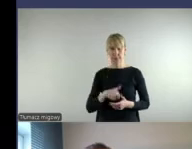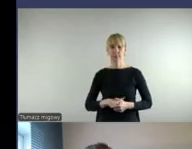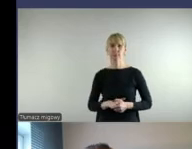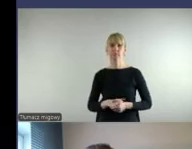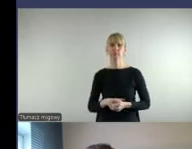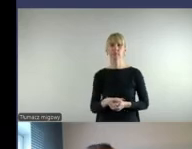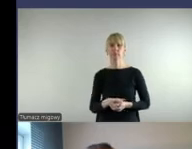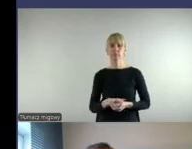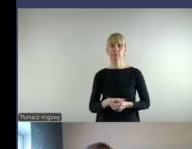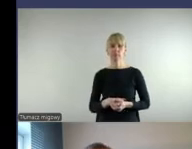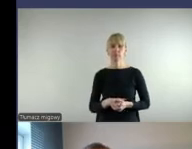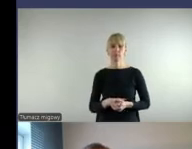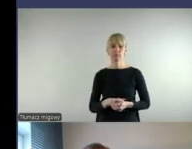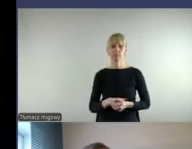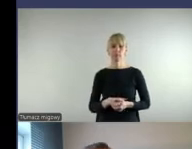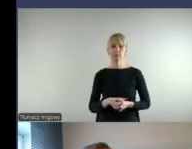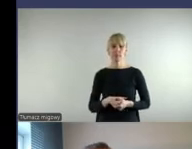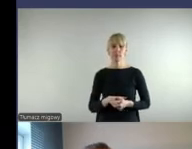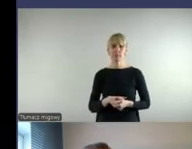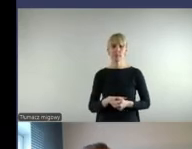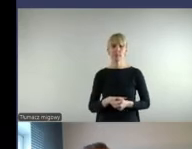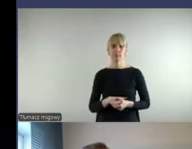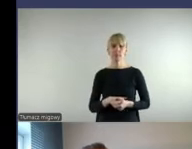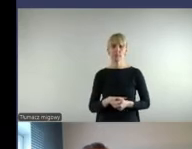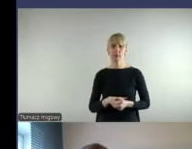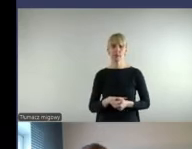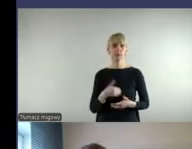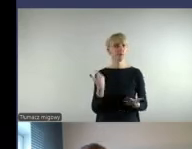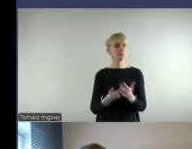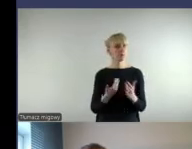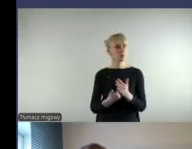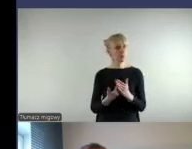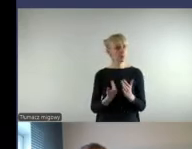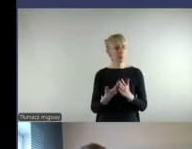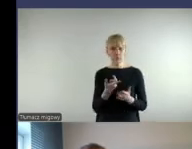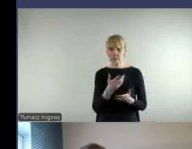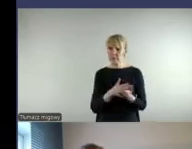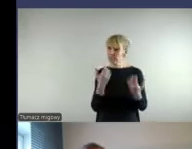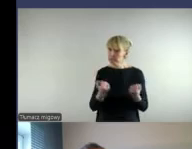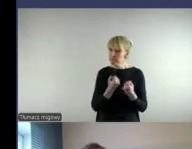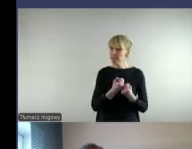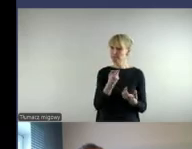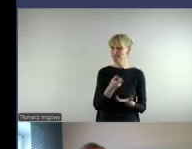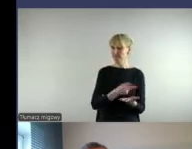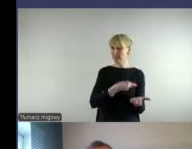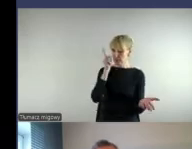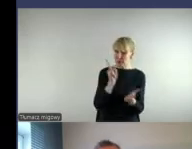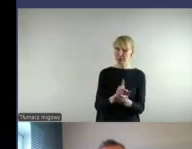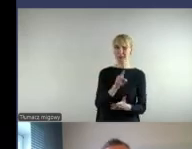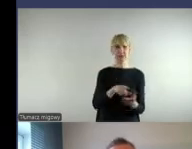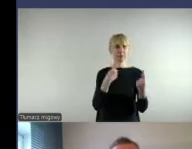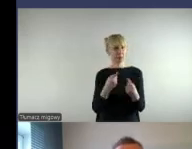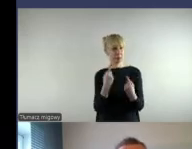Yeah, and why did we manage to handle the situations? And this is from the evaluation